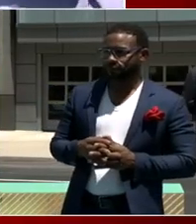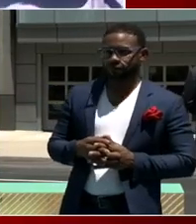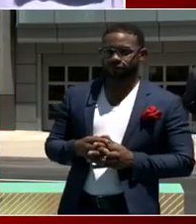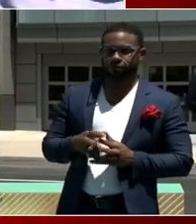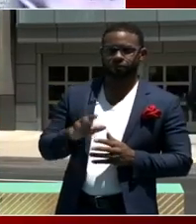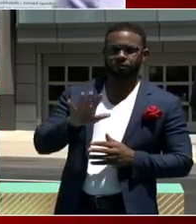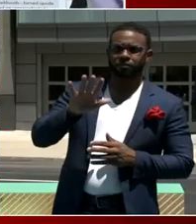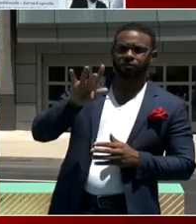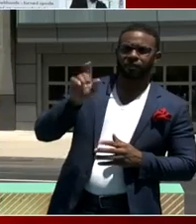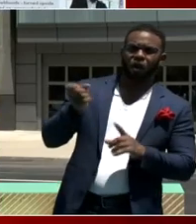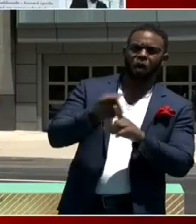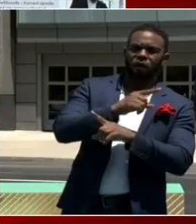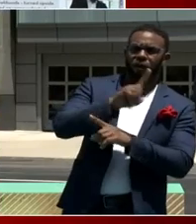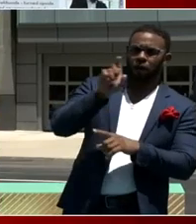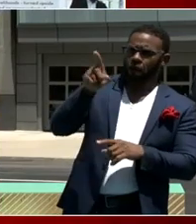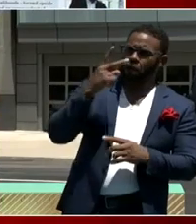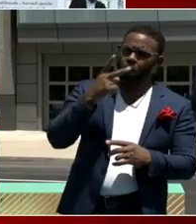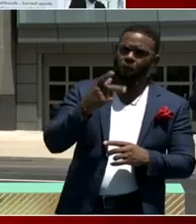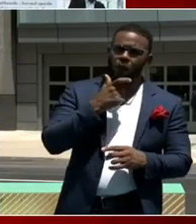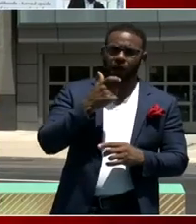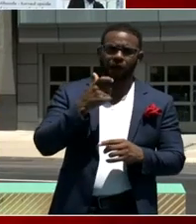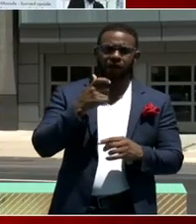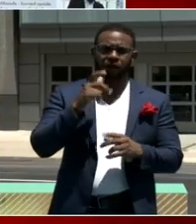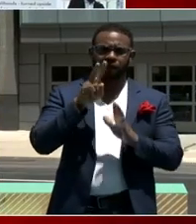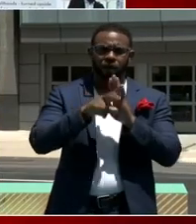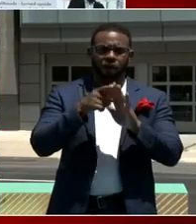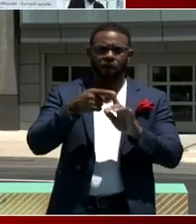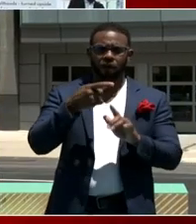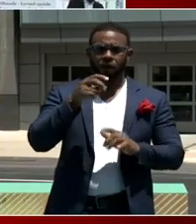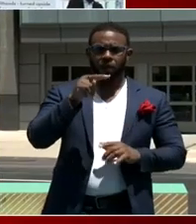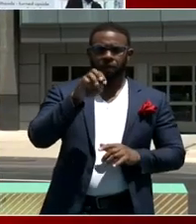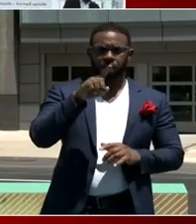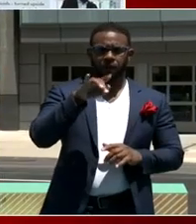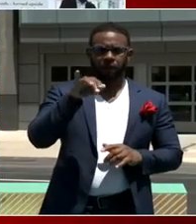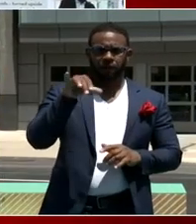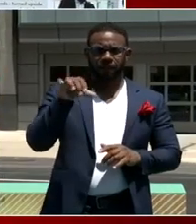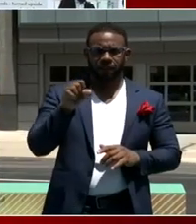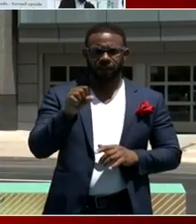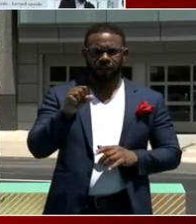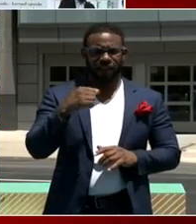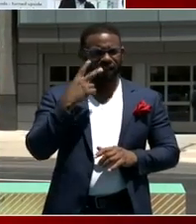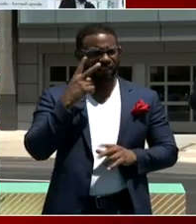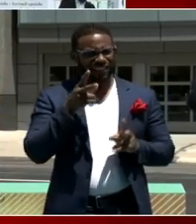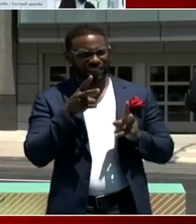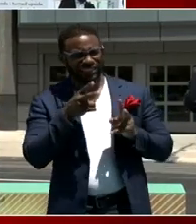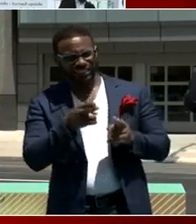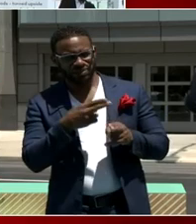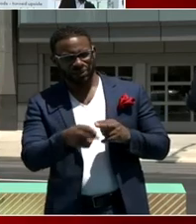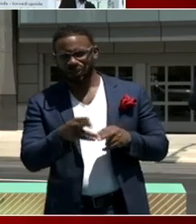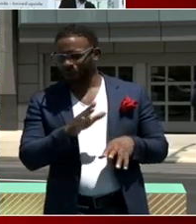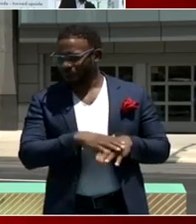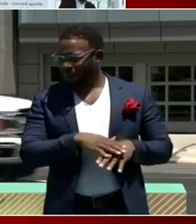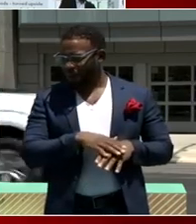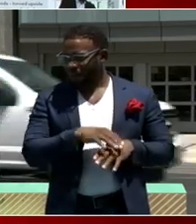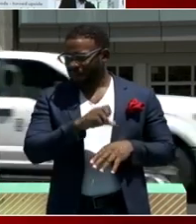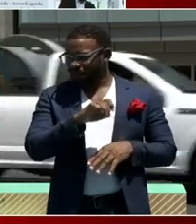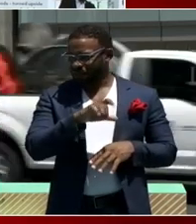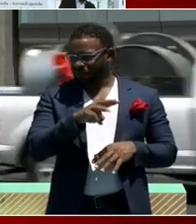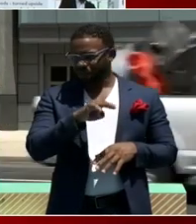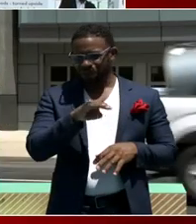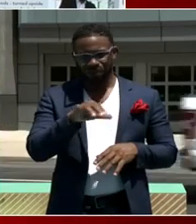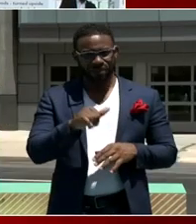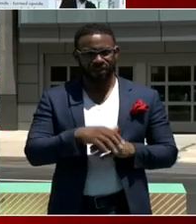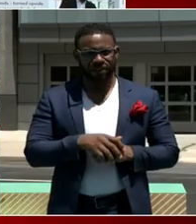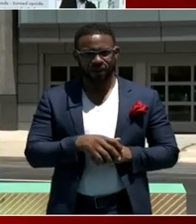Sure. Have you watched the video from Nellie's? I saw a snippet on social